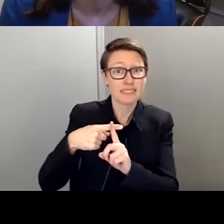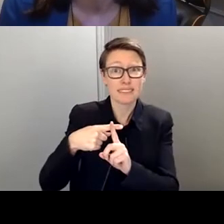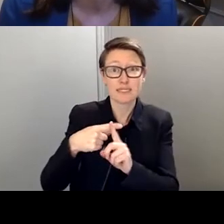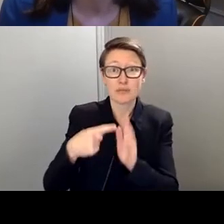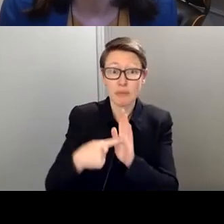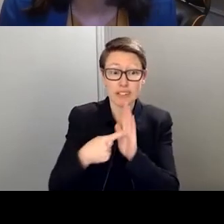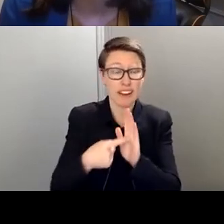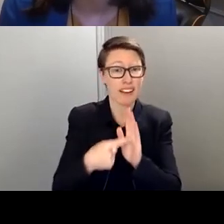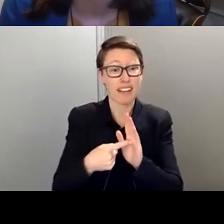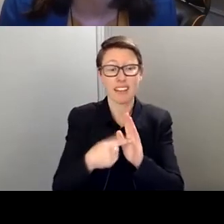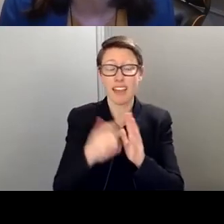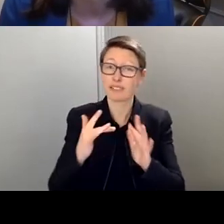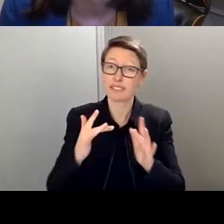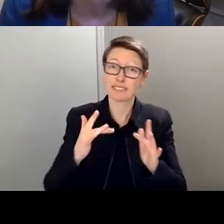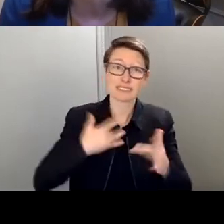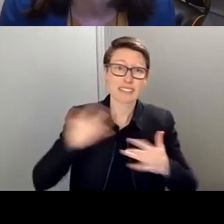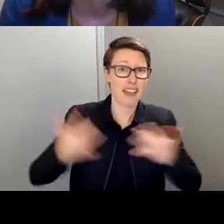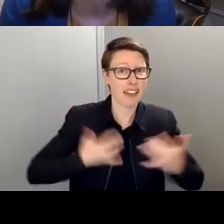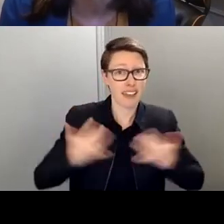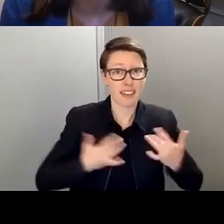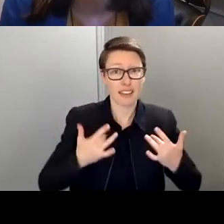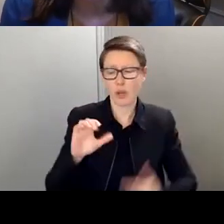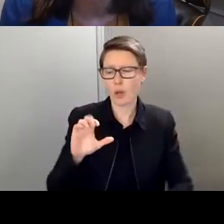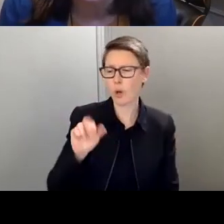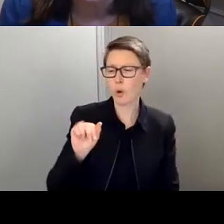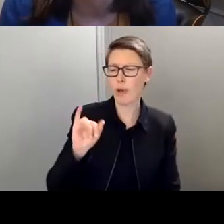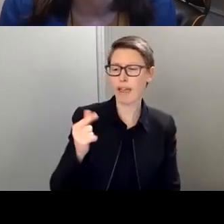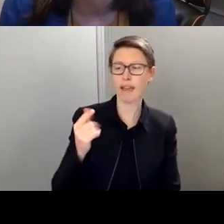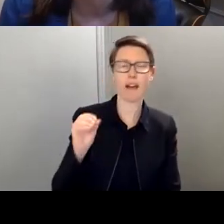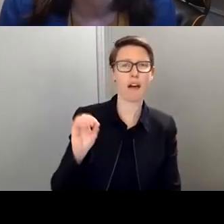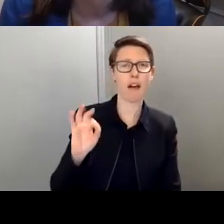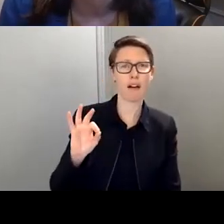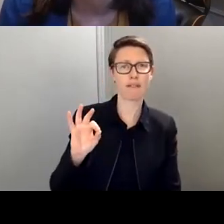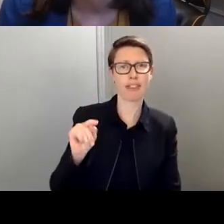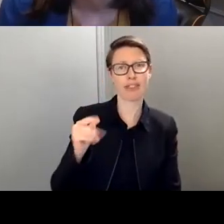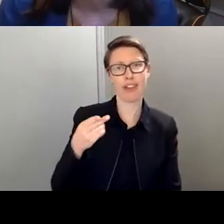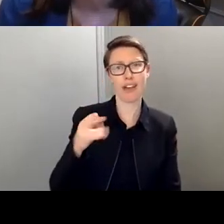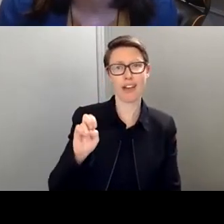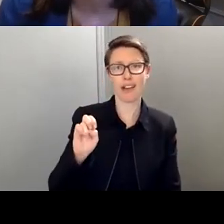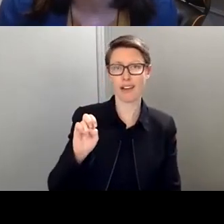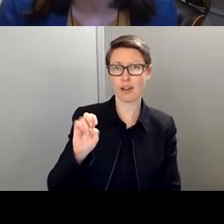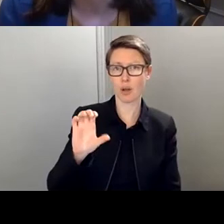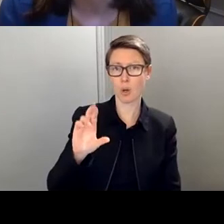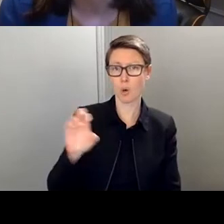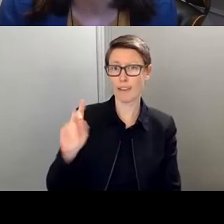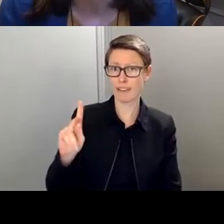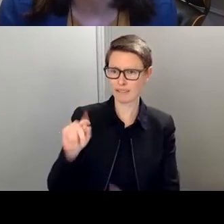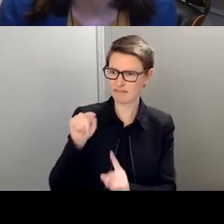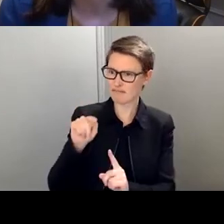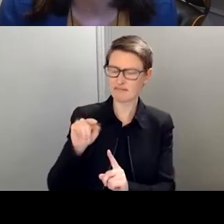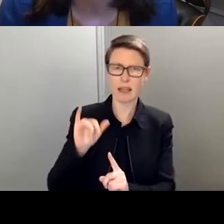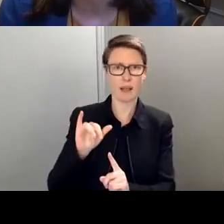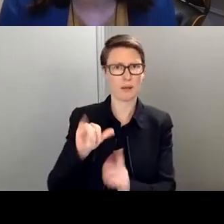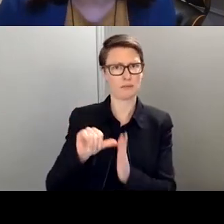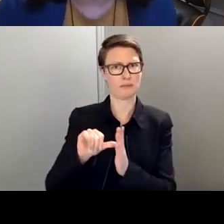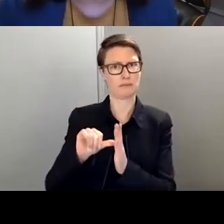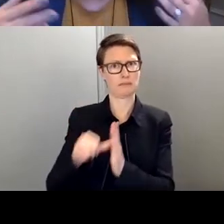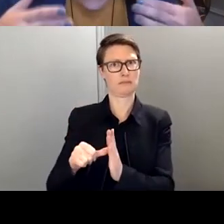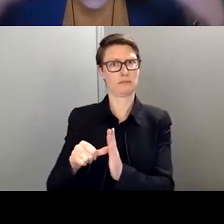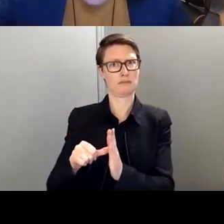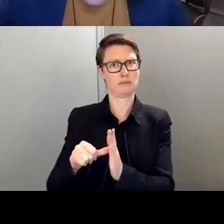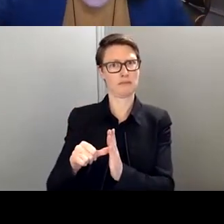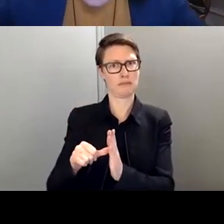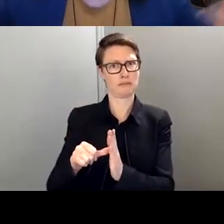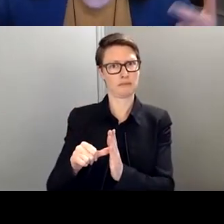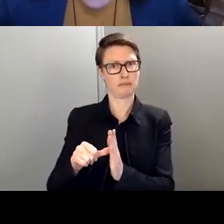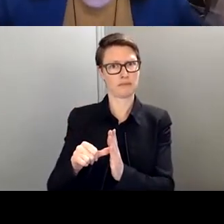me. I think Craig of the Creek is the one that I would really point to, though, as something where we're taking